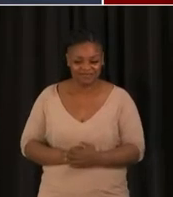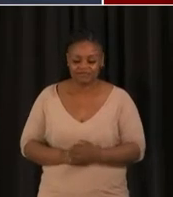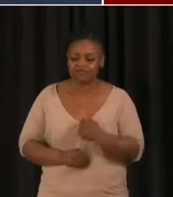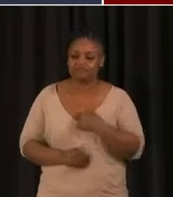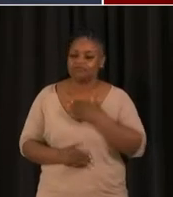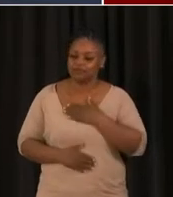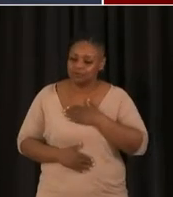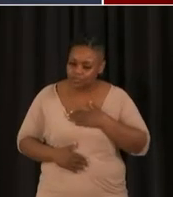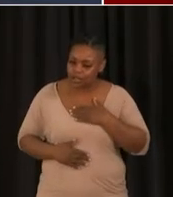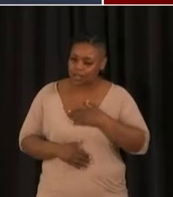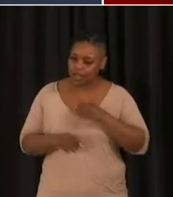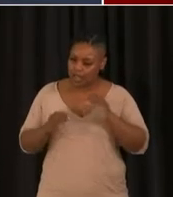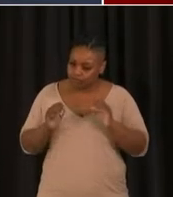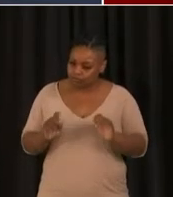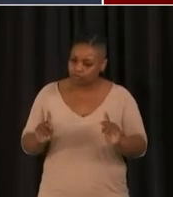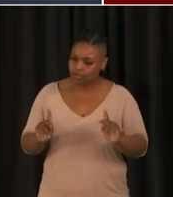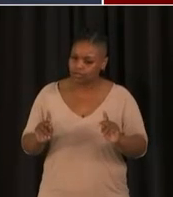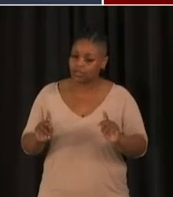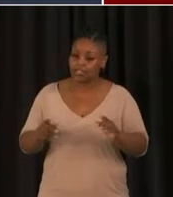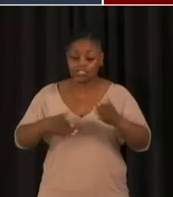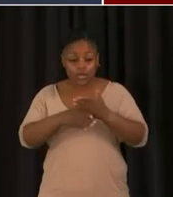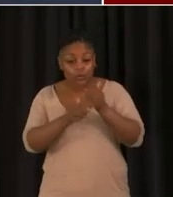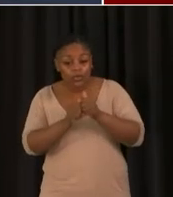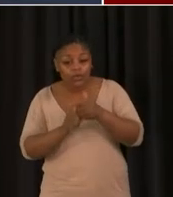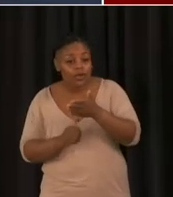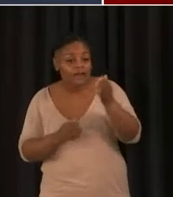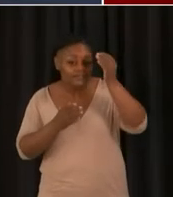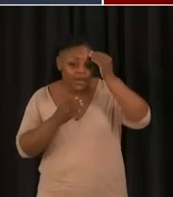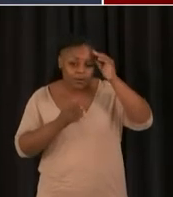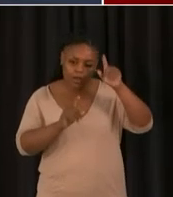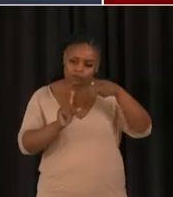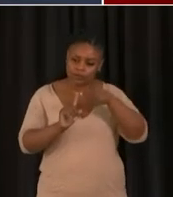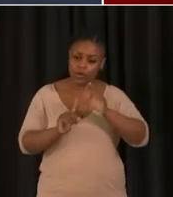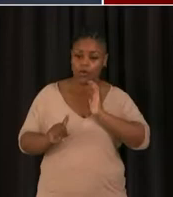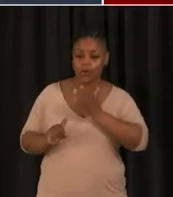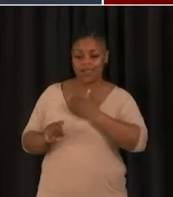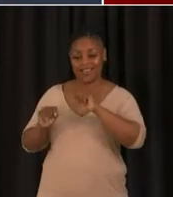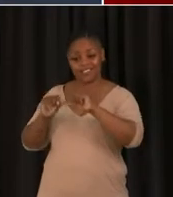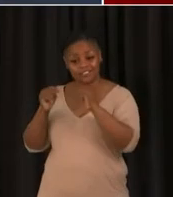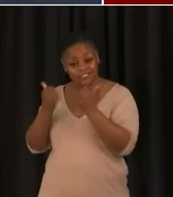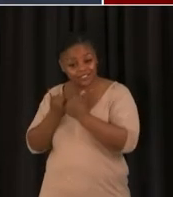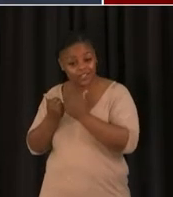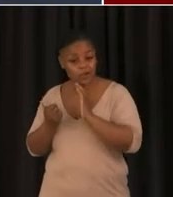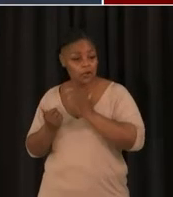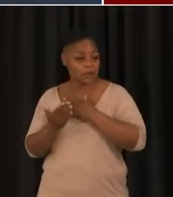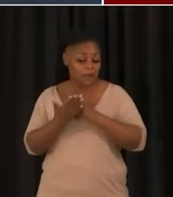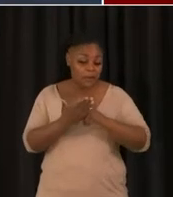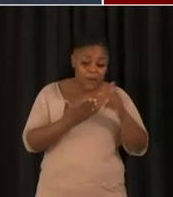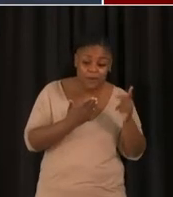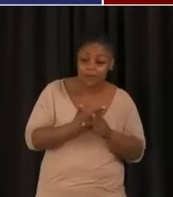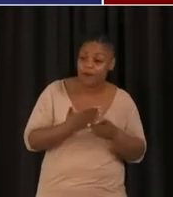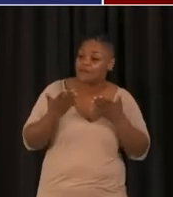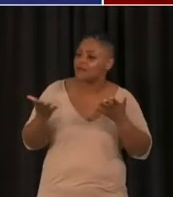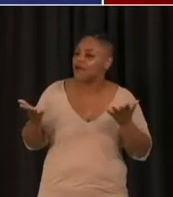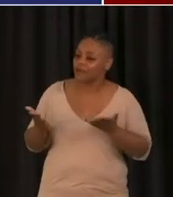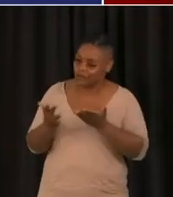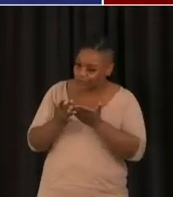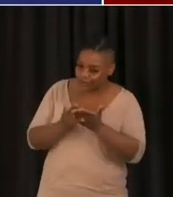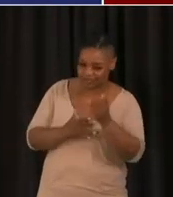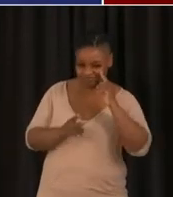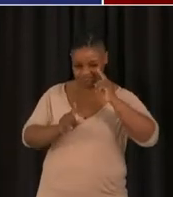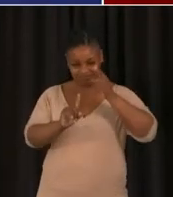the director of DISB's Office of Financial Empowerment and Education, and she and her team do a phenomenal job in heading